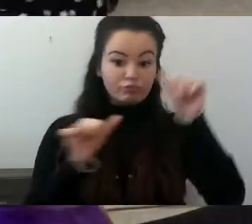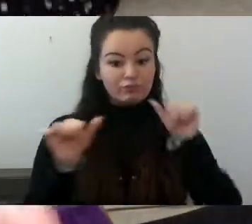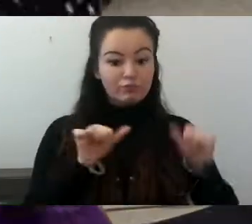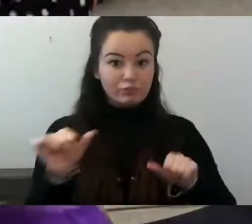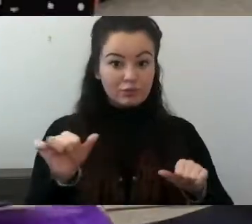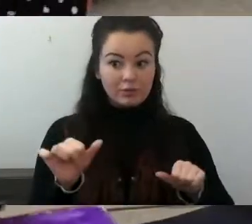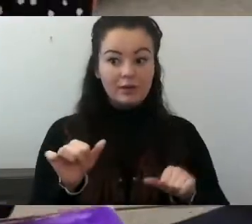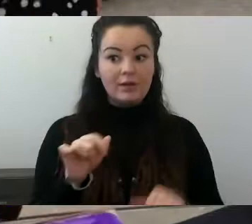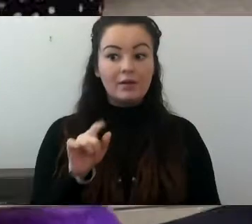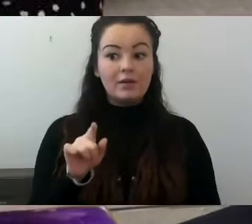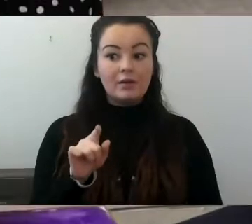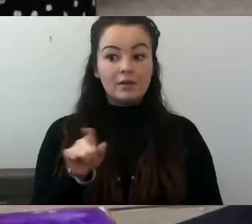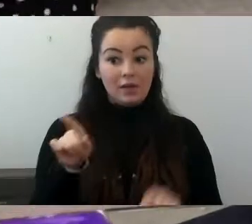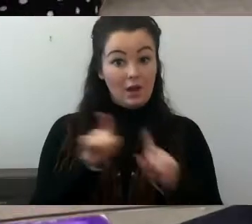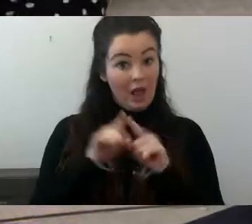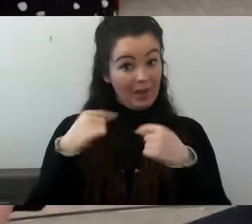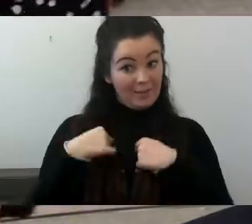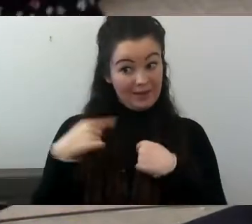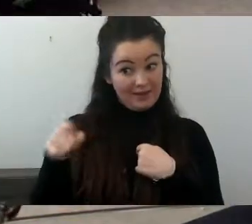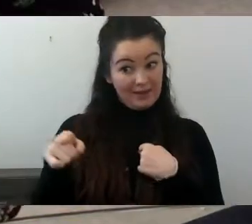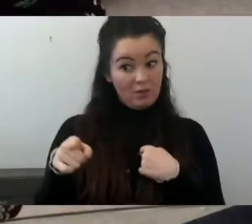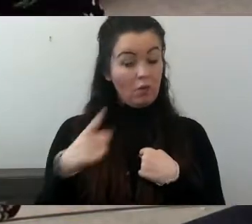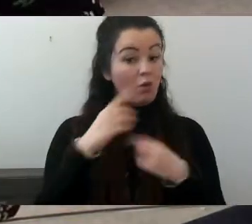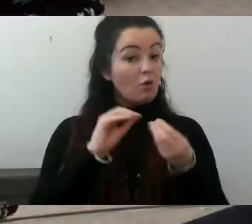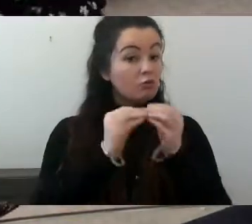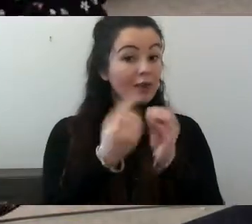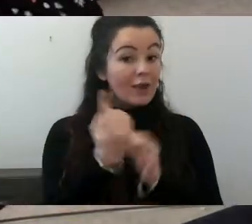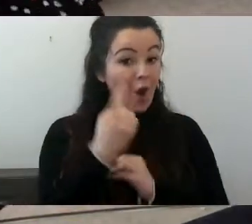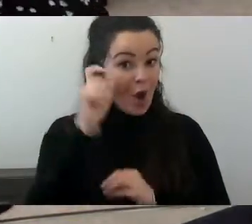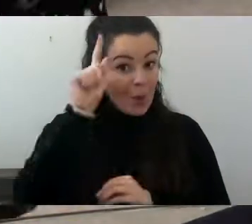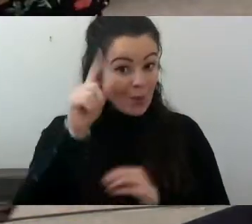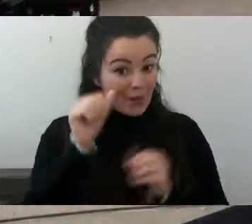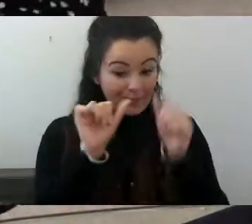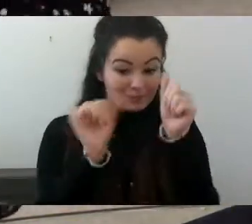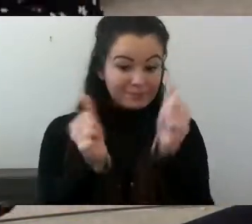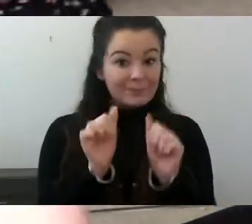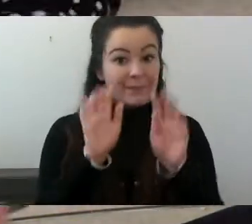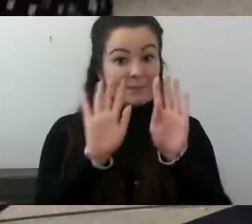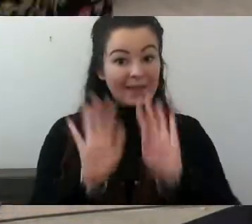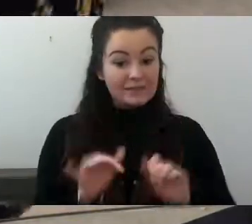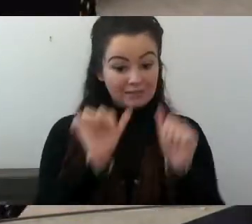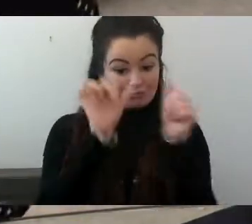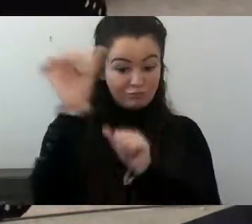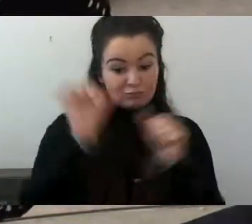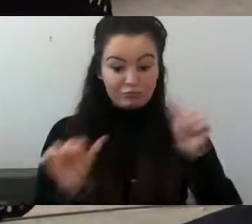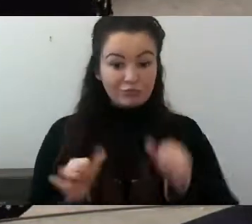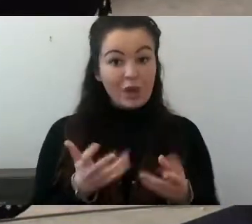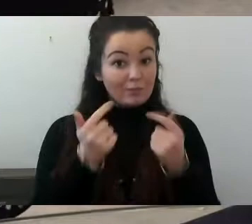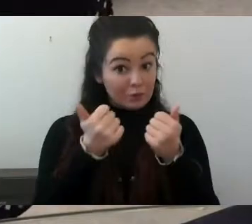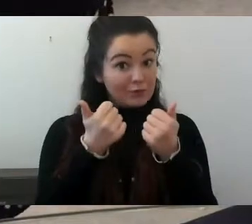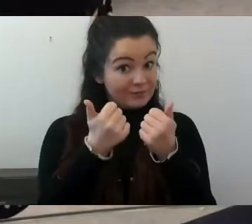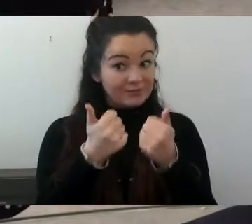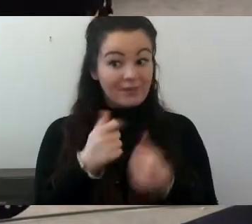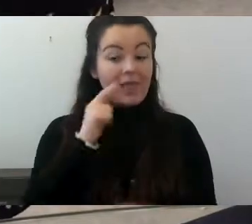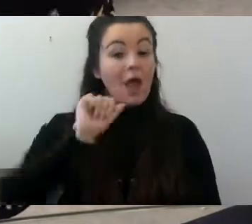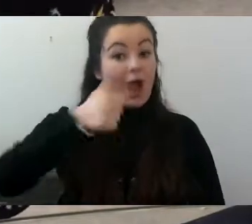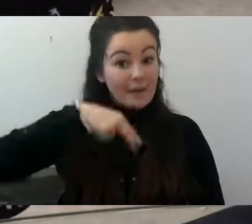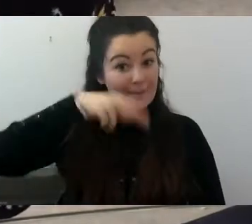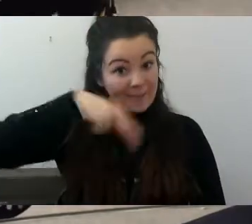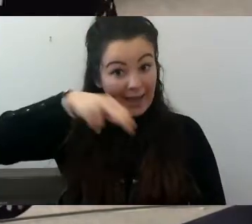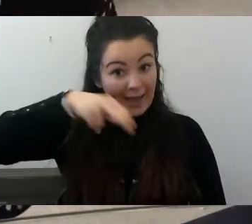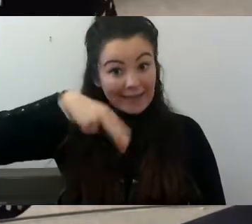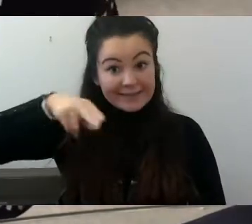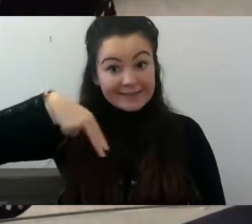to make different lines or patterns. You could do one like me, or if you want to make up your own pattern, then that's absolutely fine.